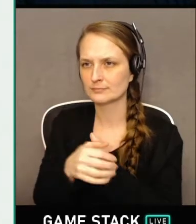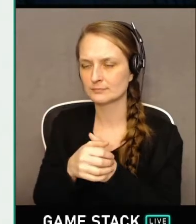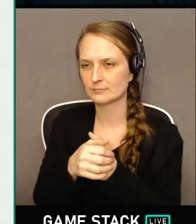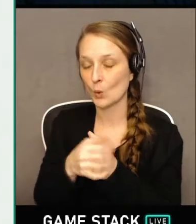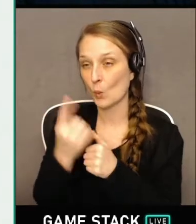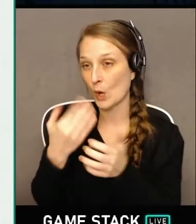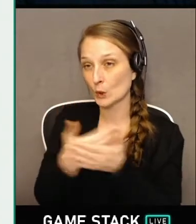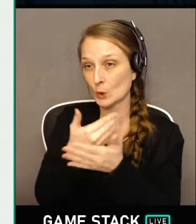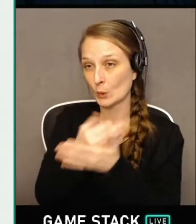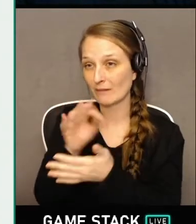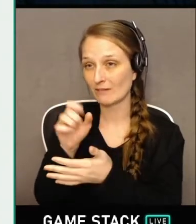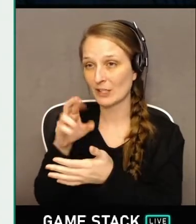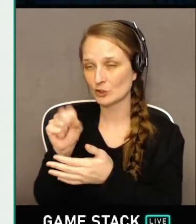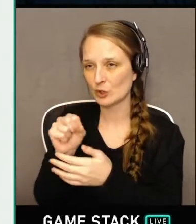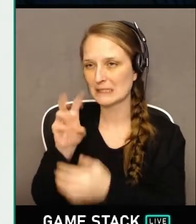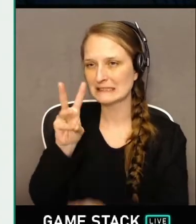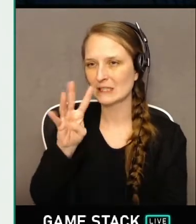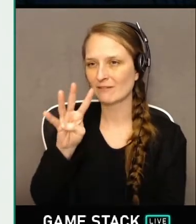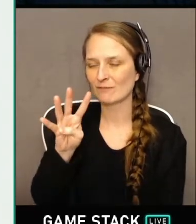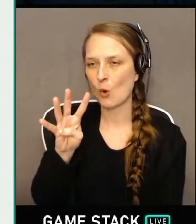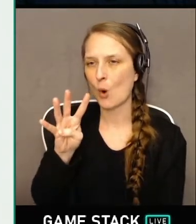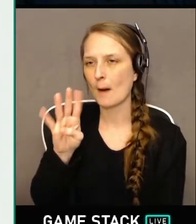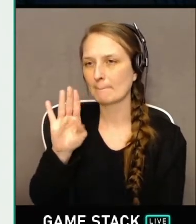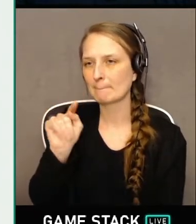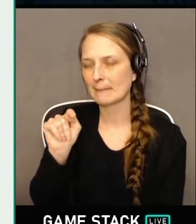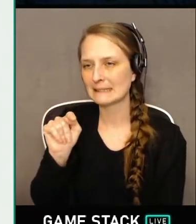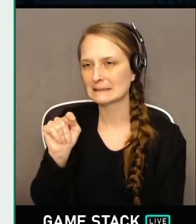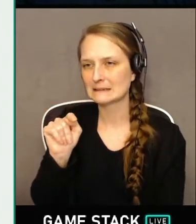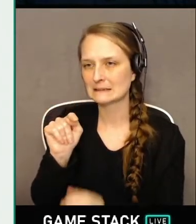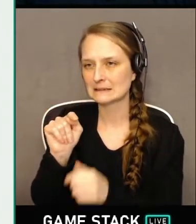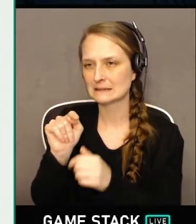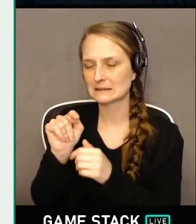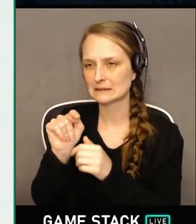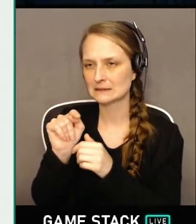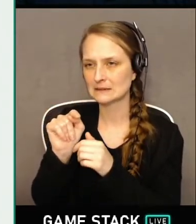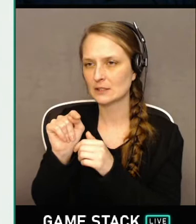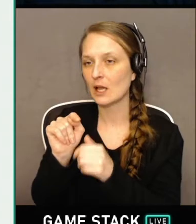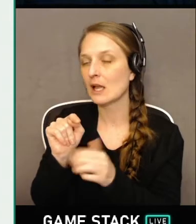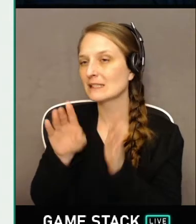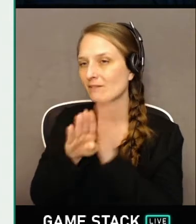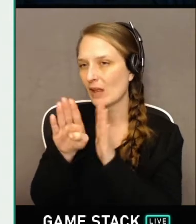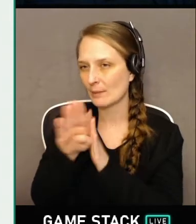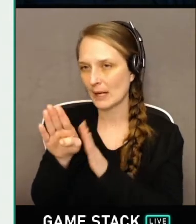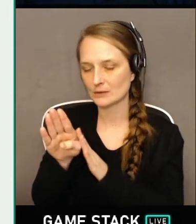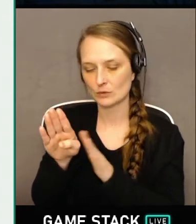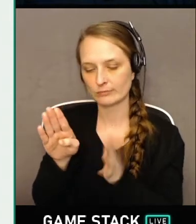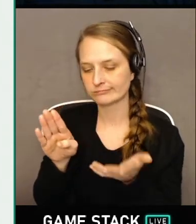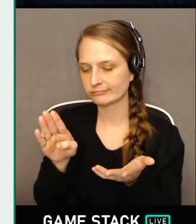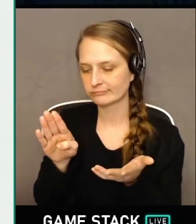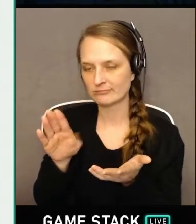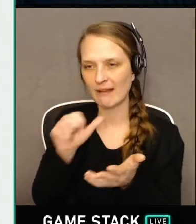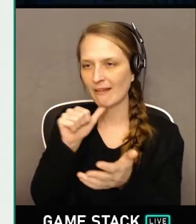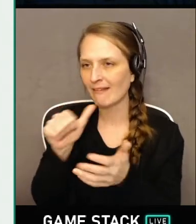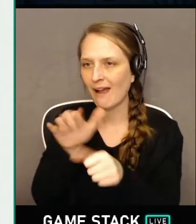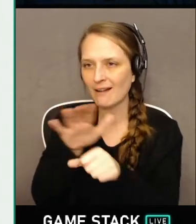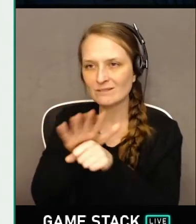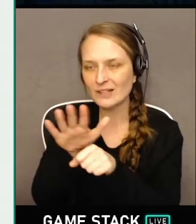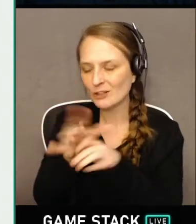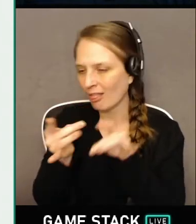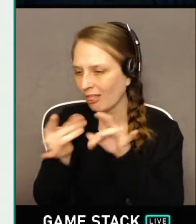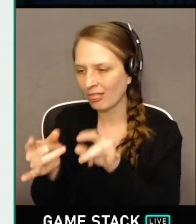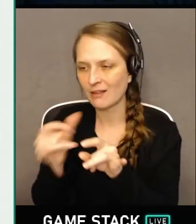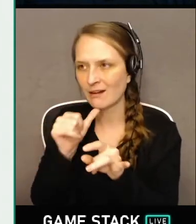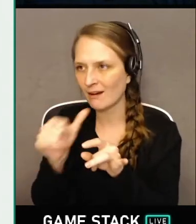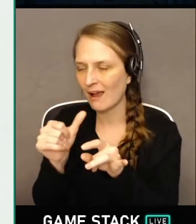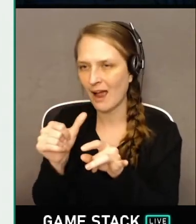is 64-bit integer atomic operations. Developers were tired of inefficient try-and-repeat loops whenever associated